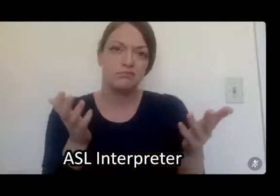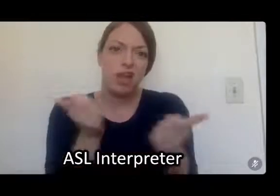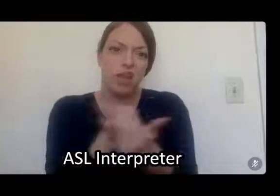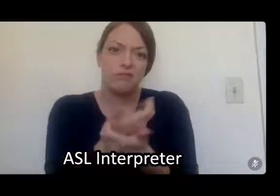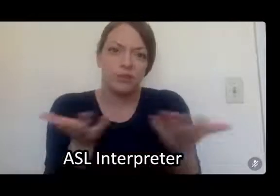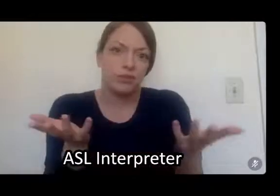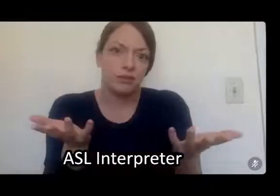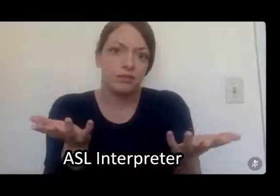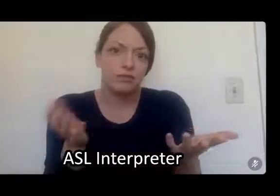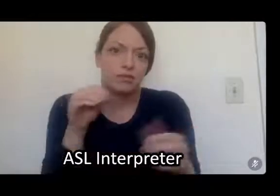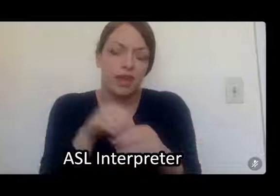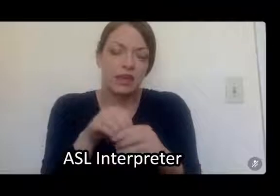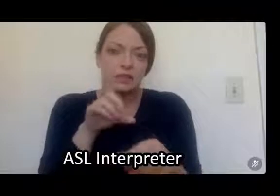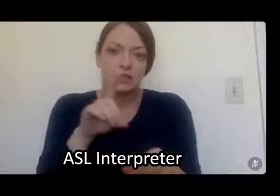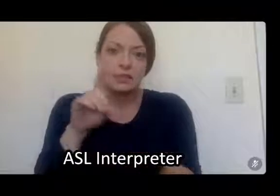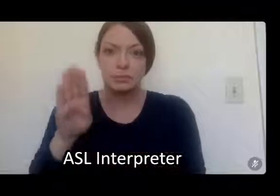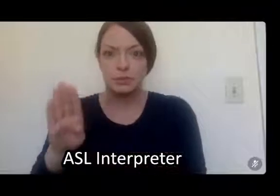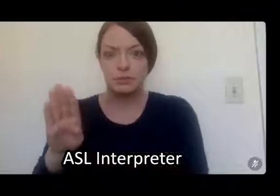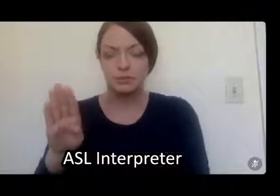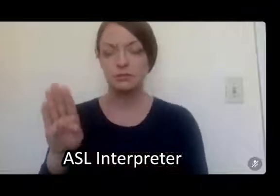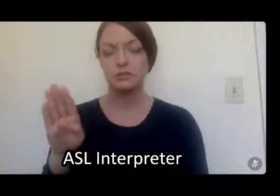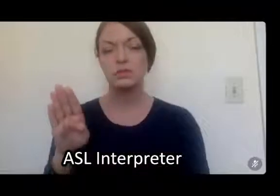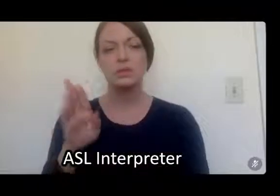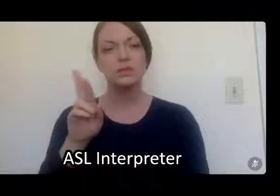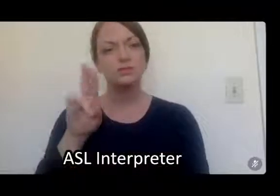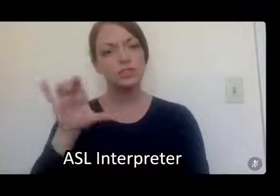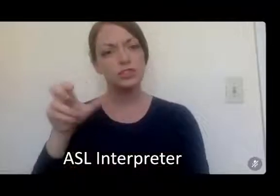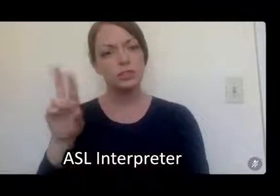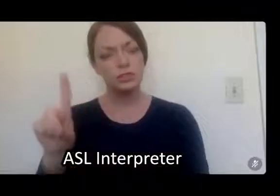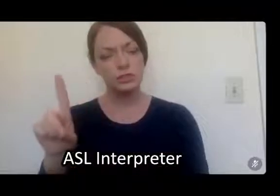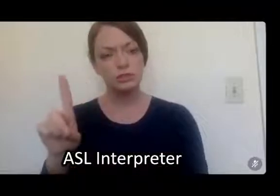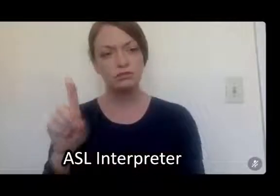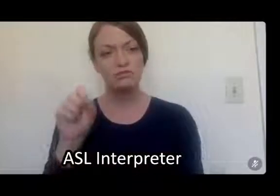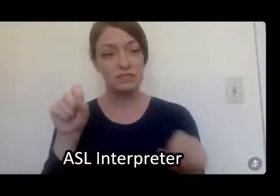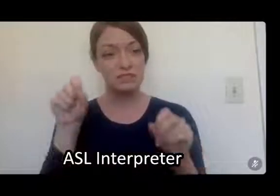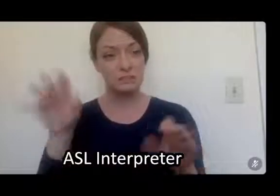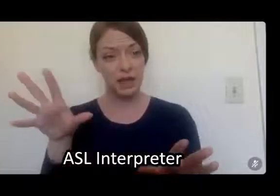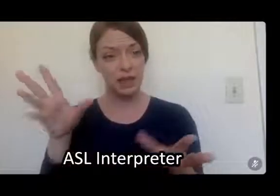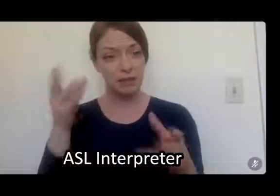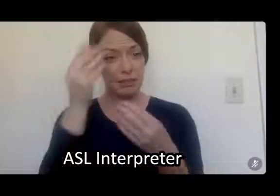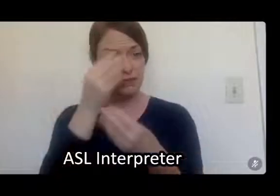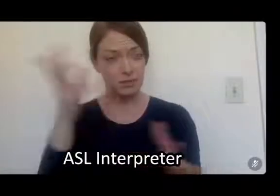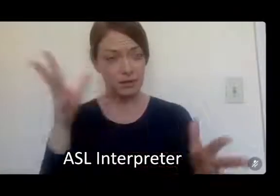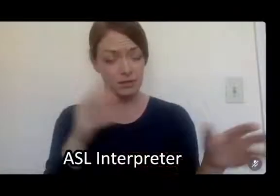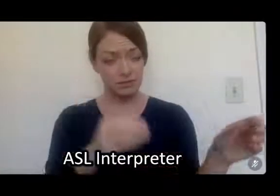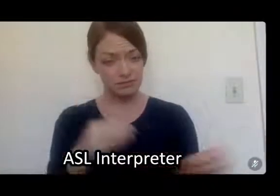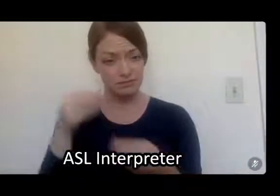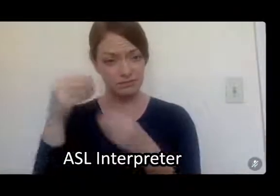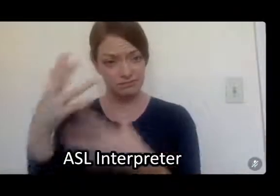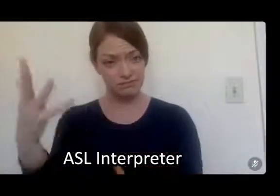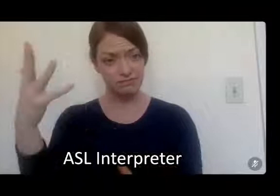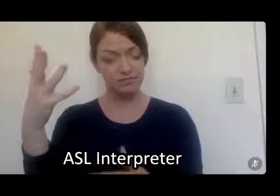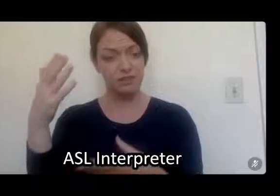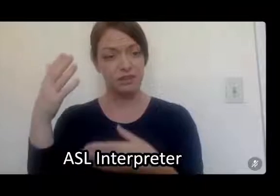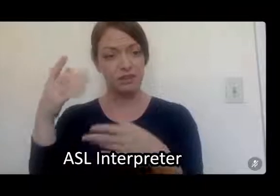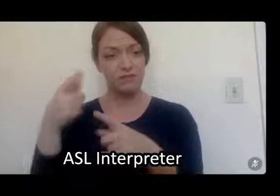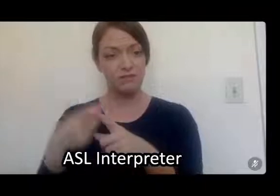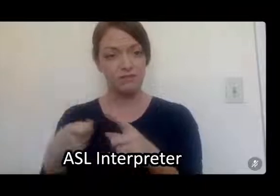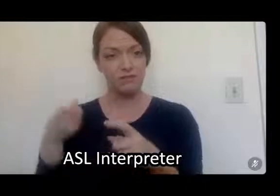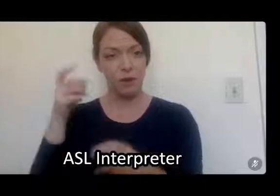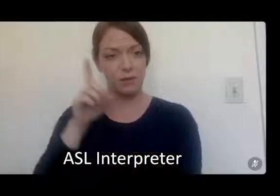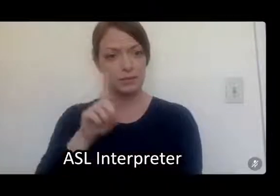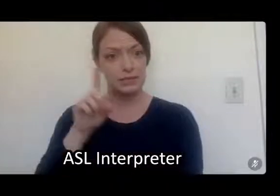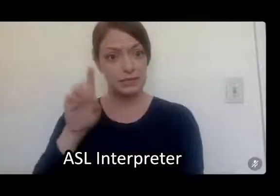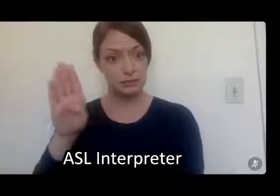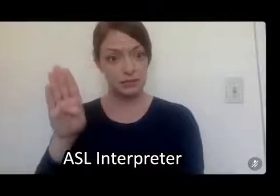you use the function to pull up spell information and stuff during play when someone's unsure of things.